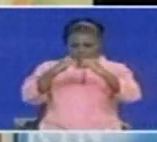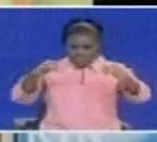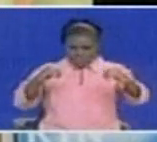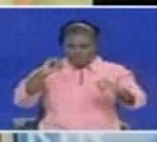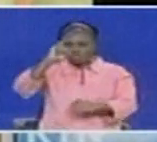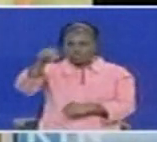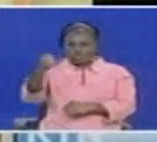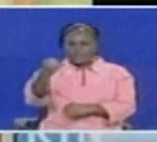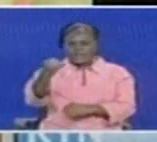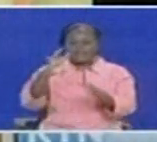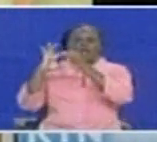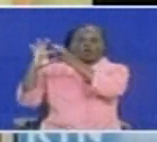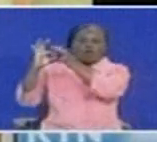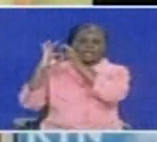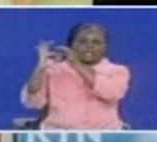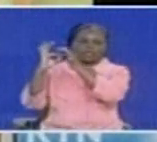Jubilee coalition.